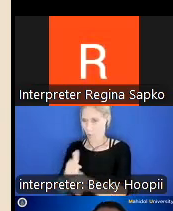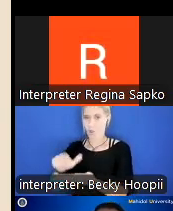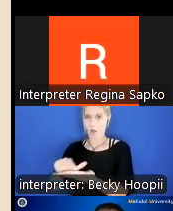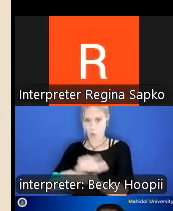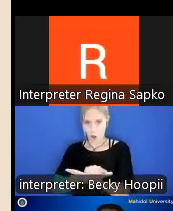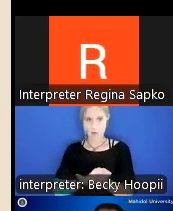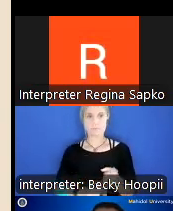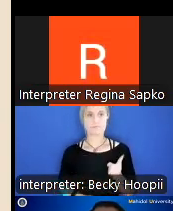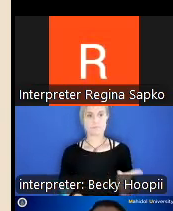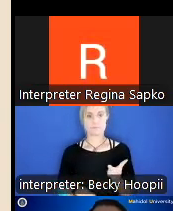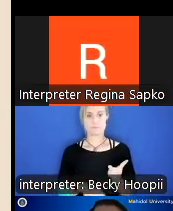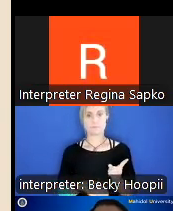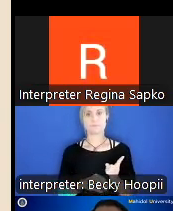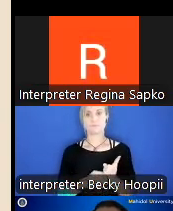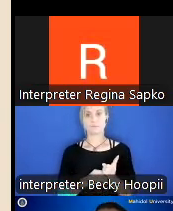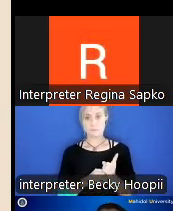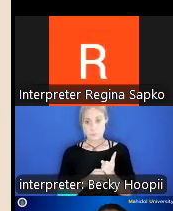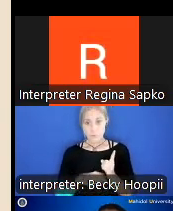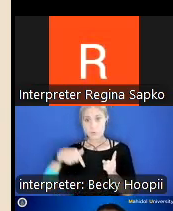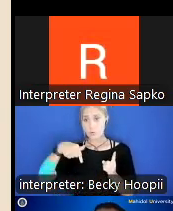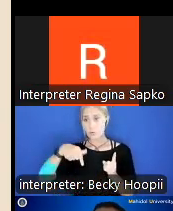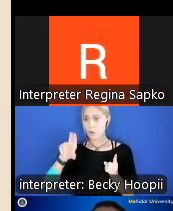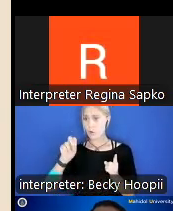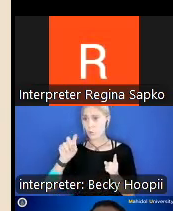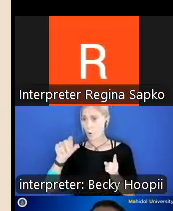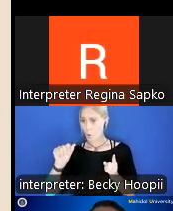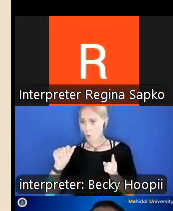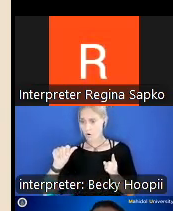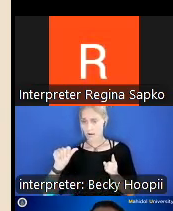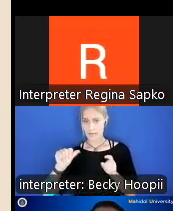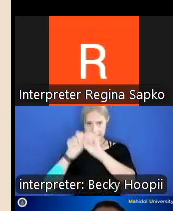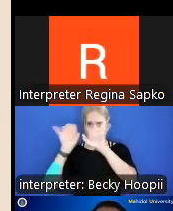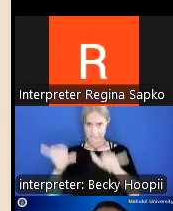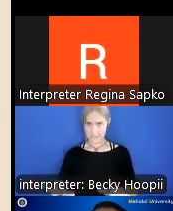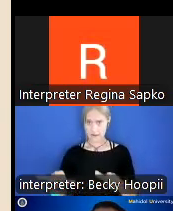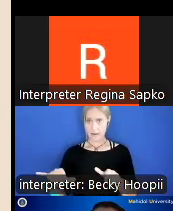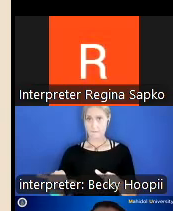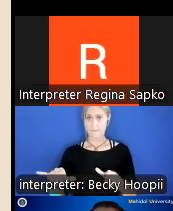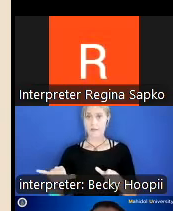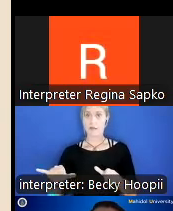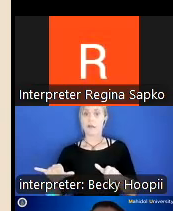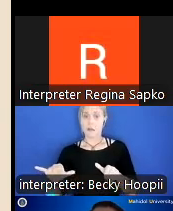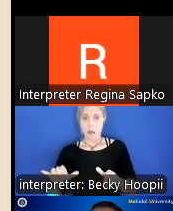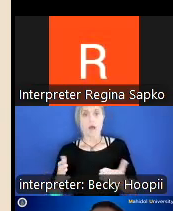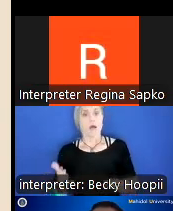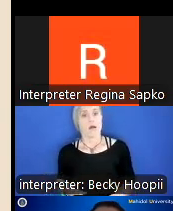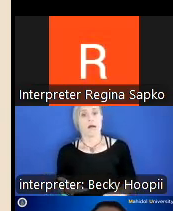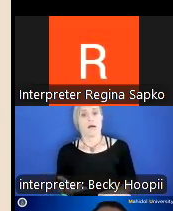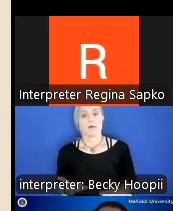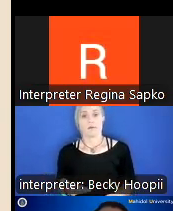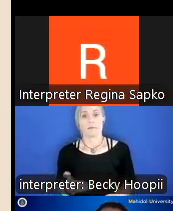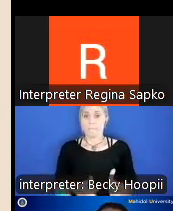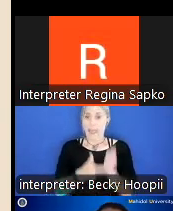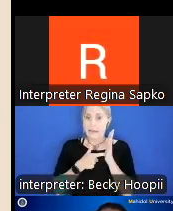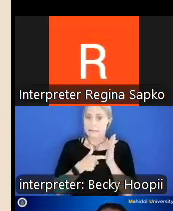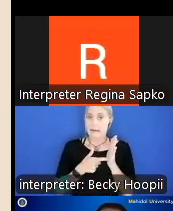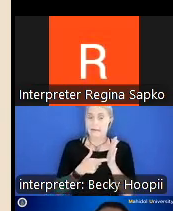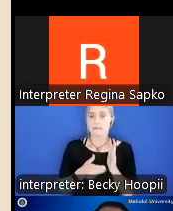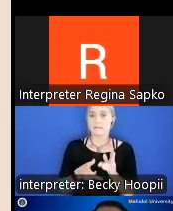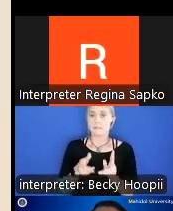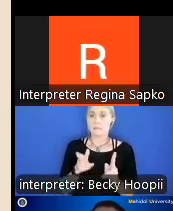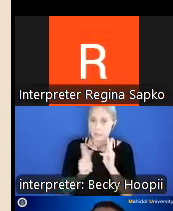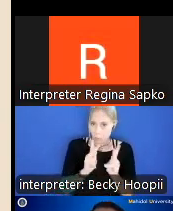or alternative system mandate highly person with disability to contribute their